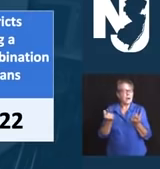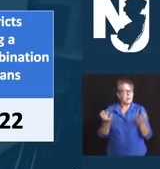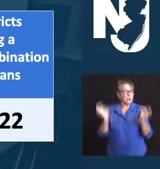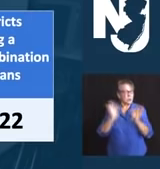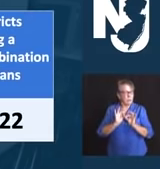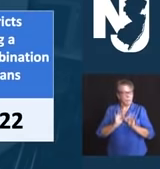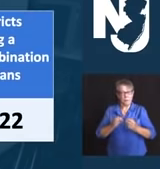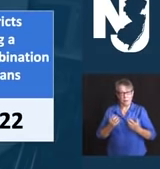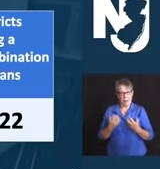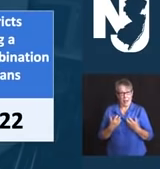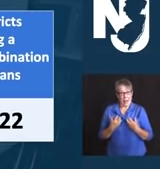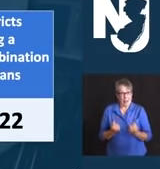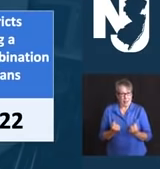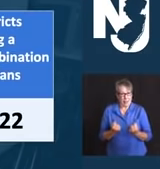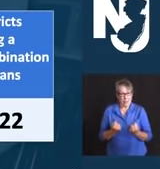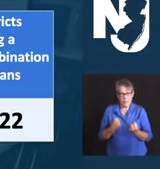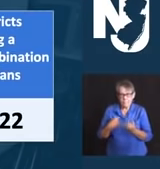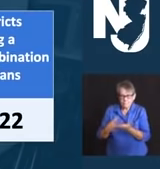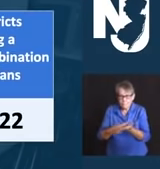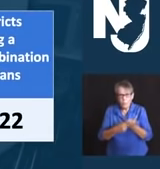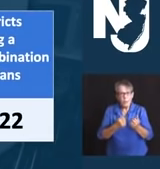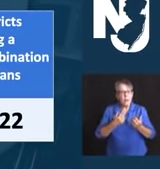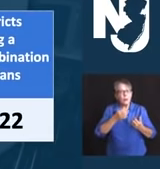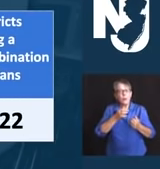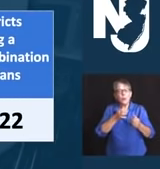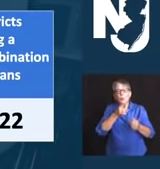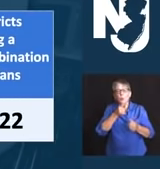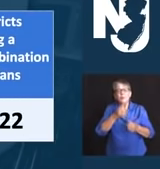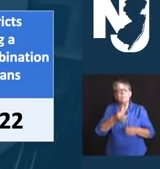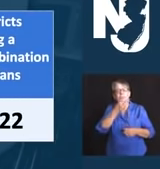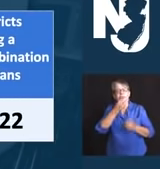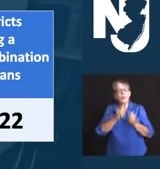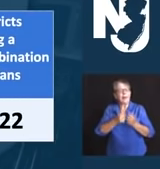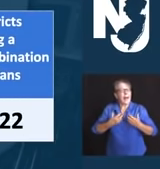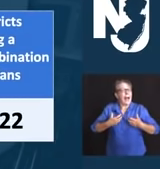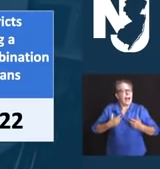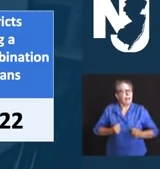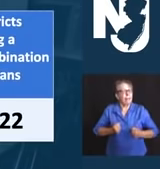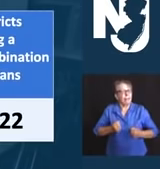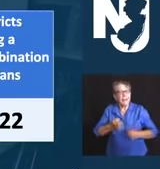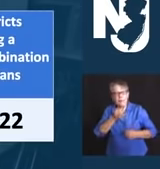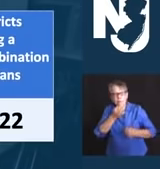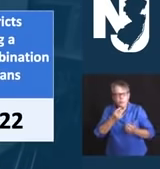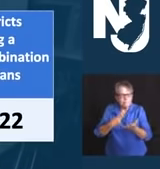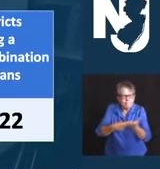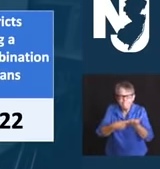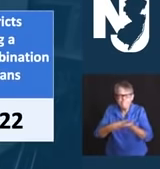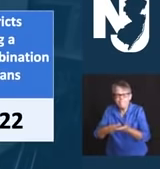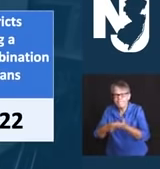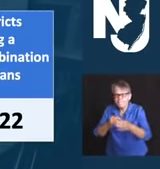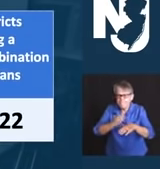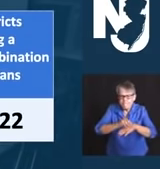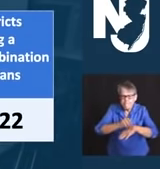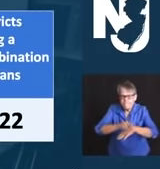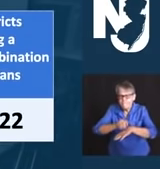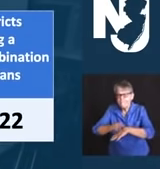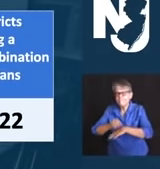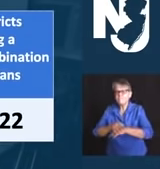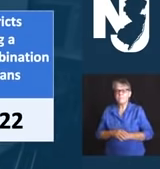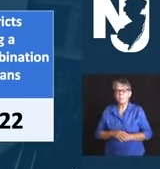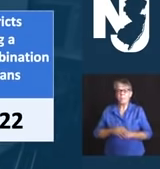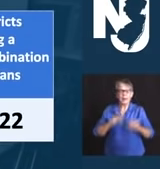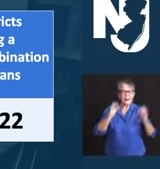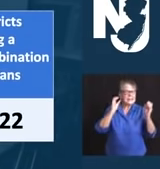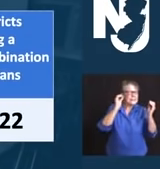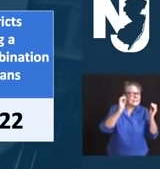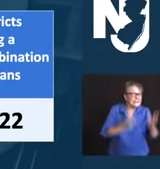district leaders, administrators, educators, parents, and other key stakeholders with what they need to ensure everyone is taking the